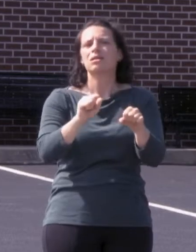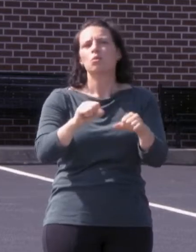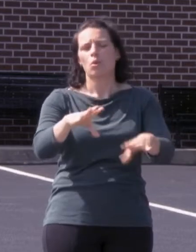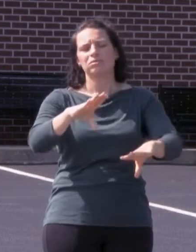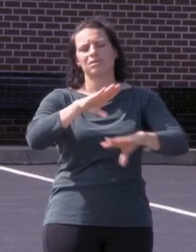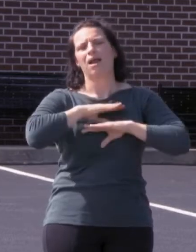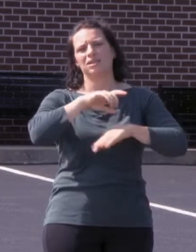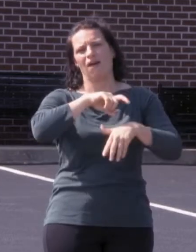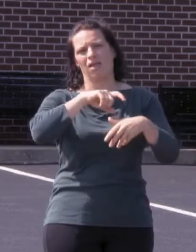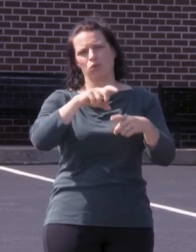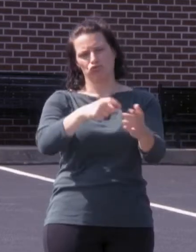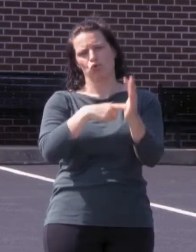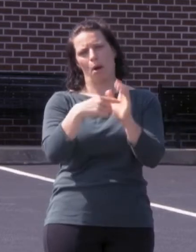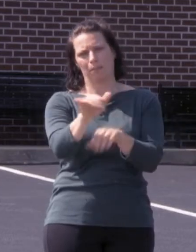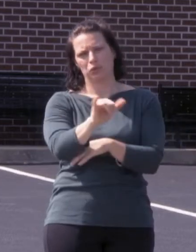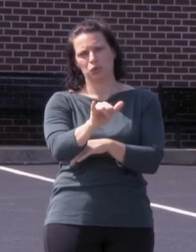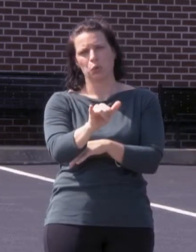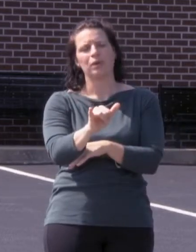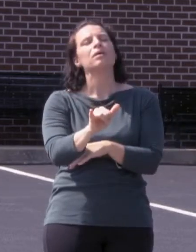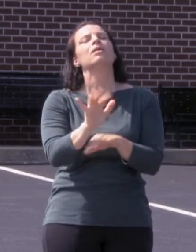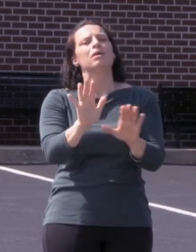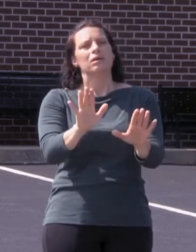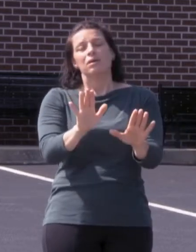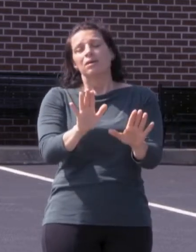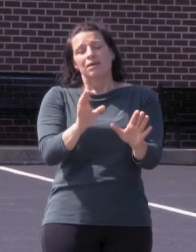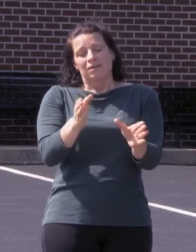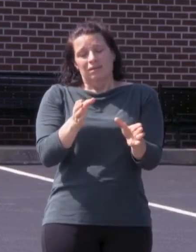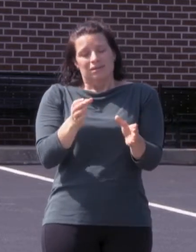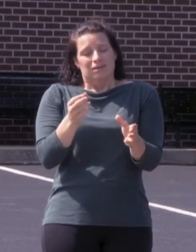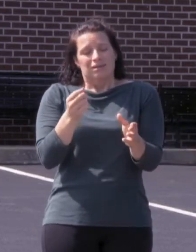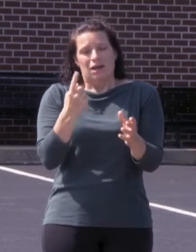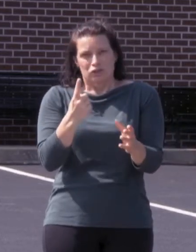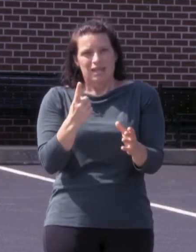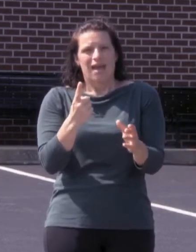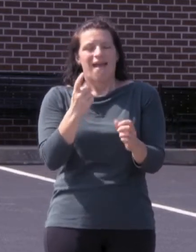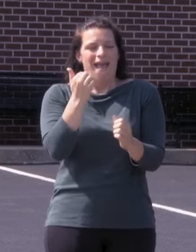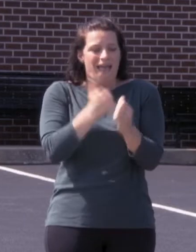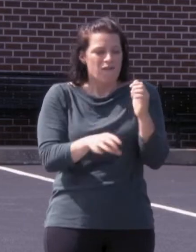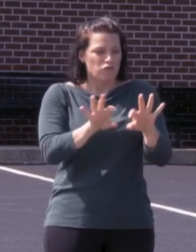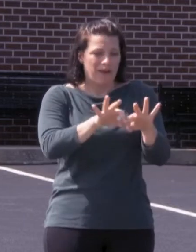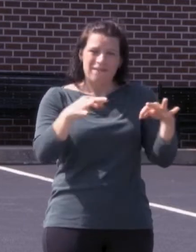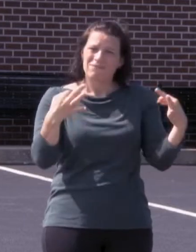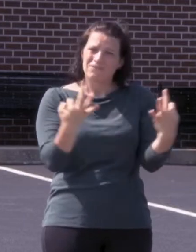test as well. Look, we owe it to ourselves and to every single